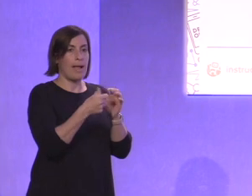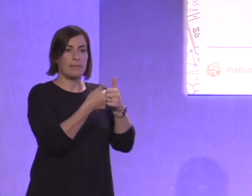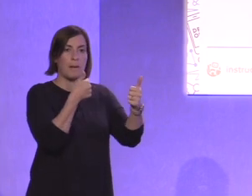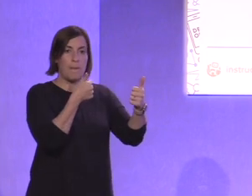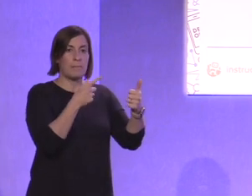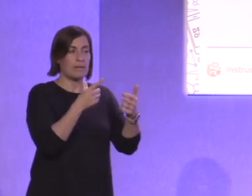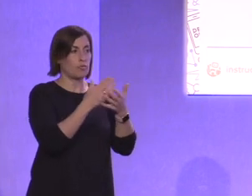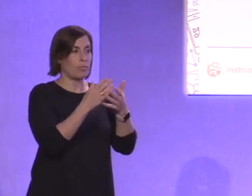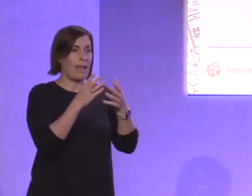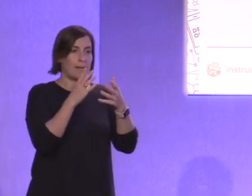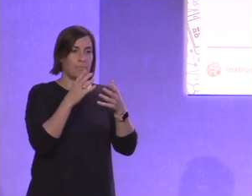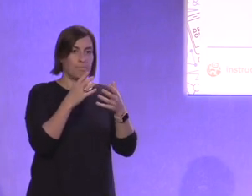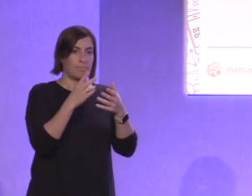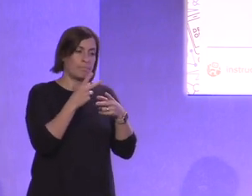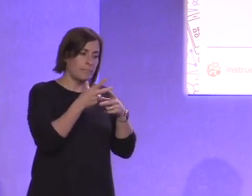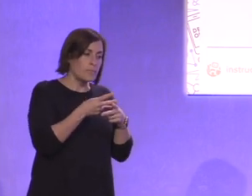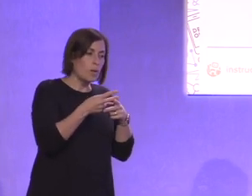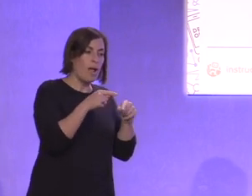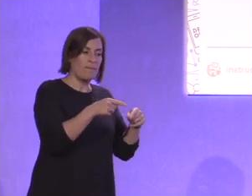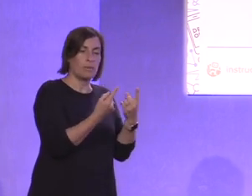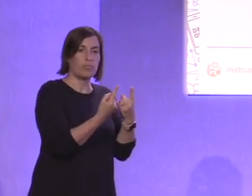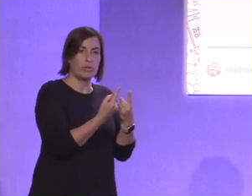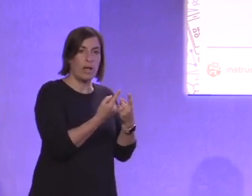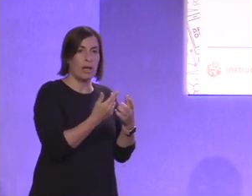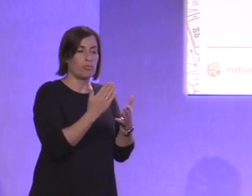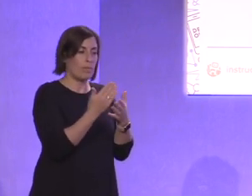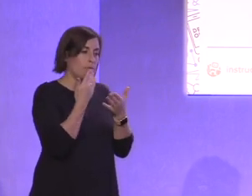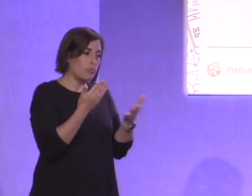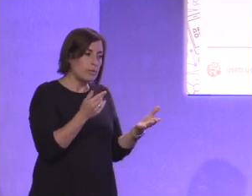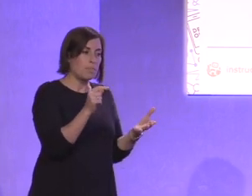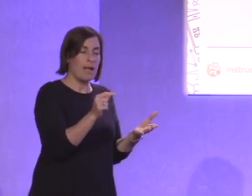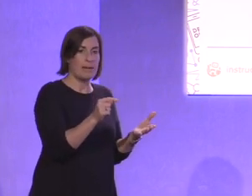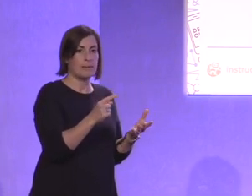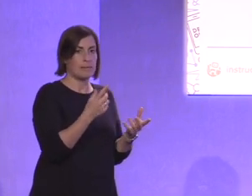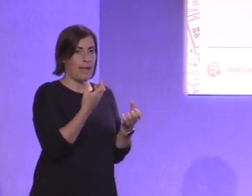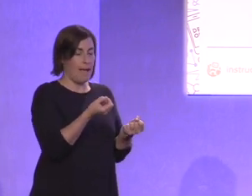really respected and cared about, which gives us the ability to learn